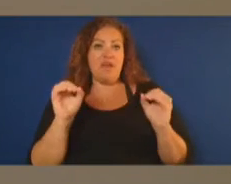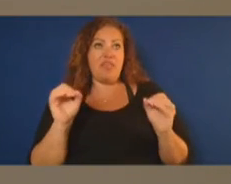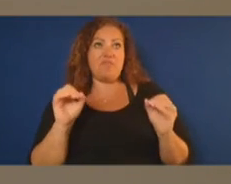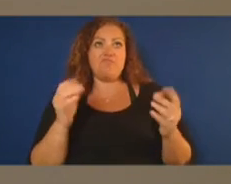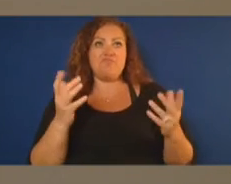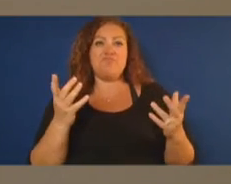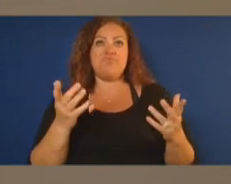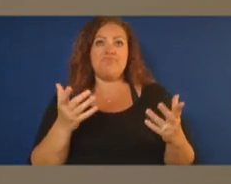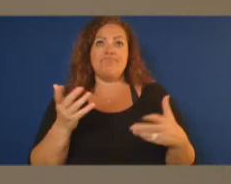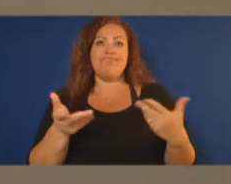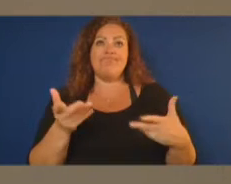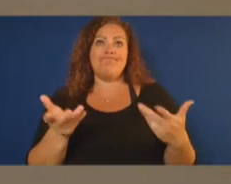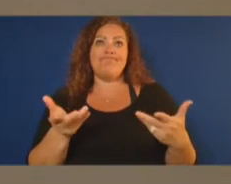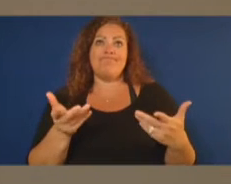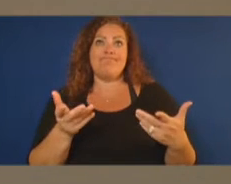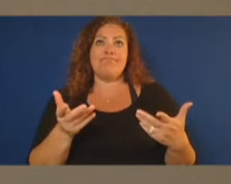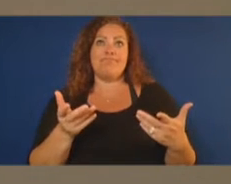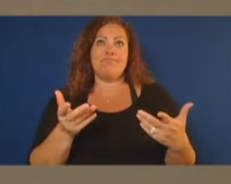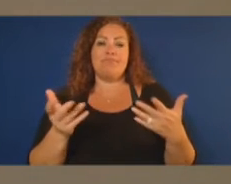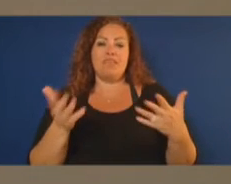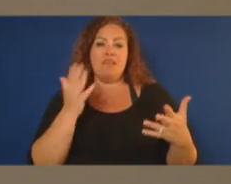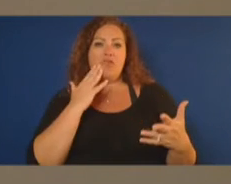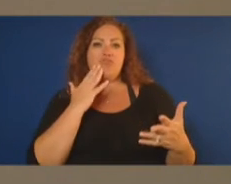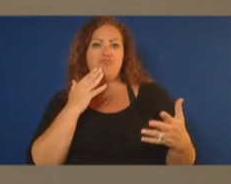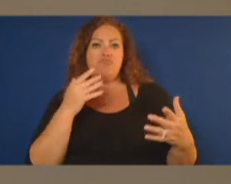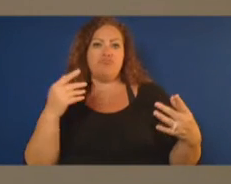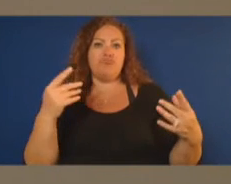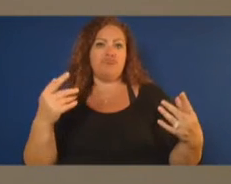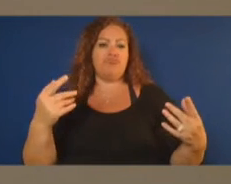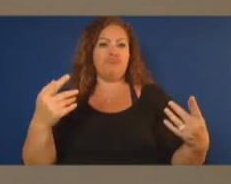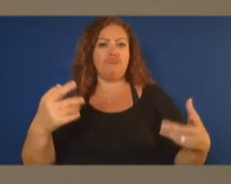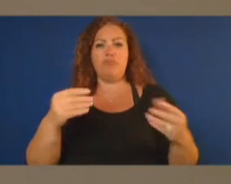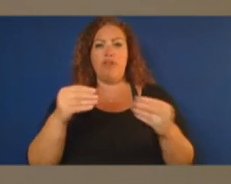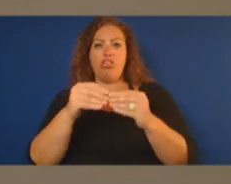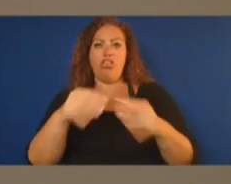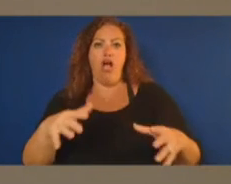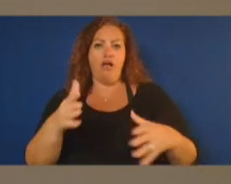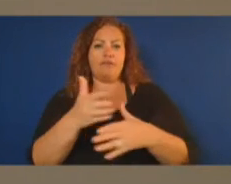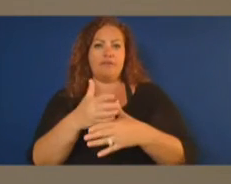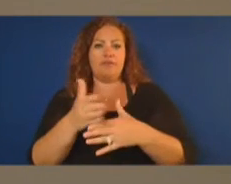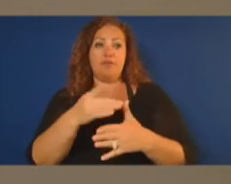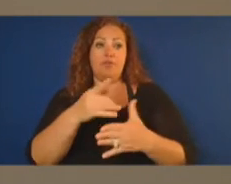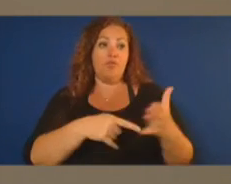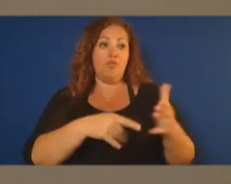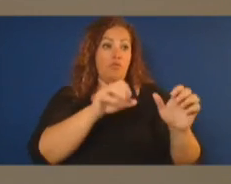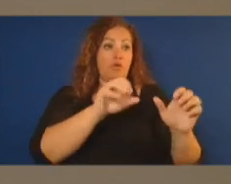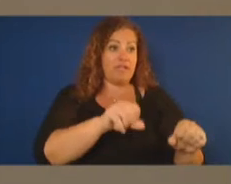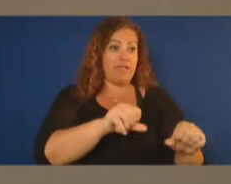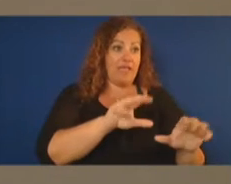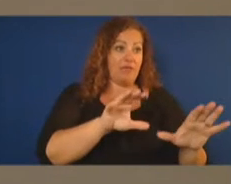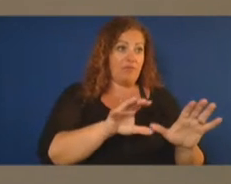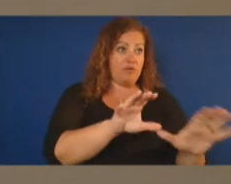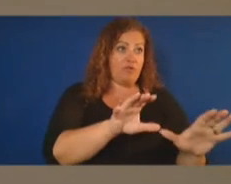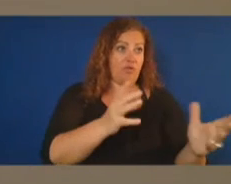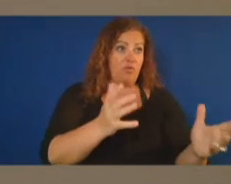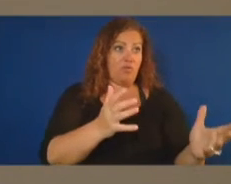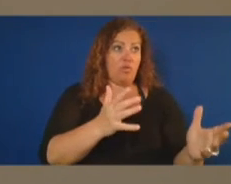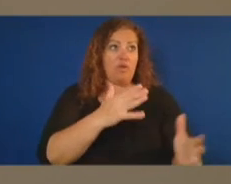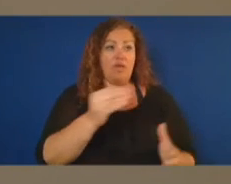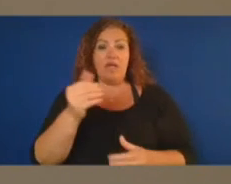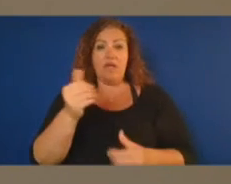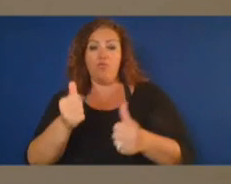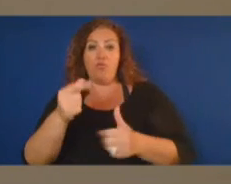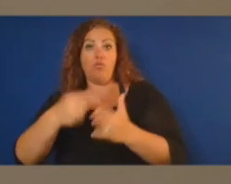um uh lost in the message in terms of what can be done um uh and what should